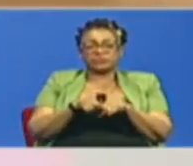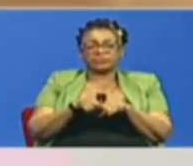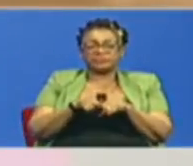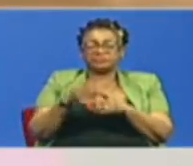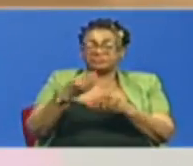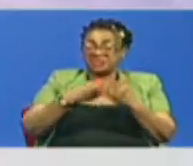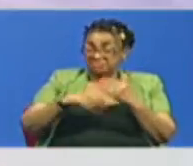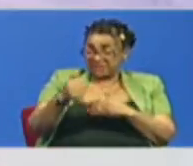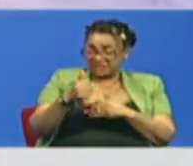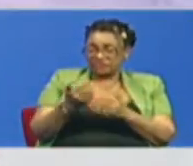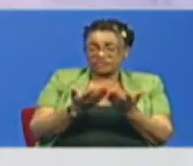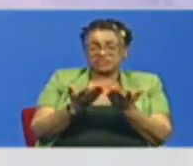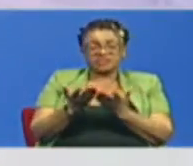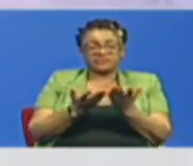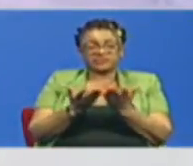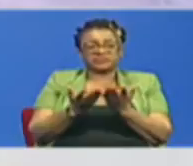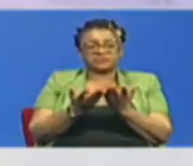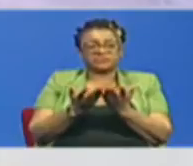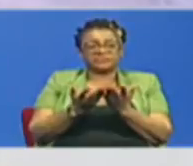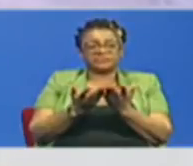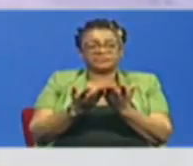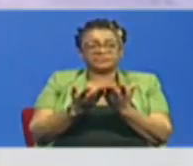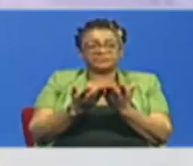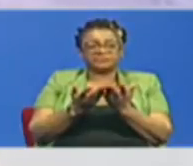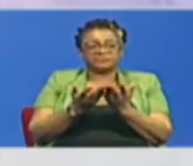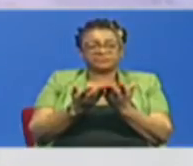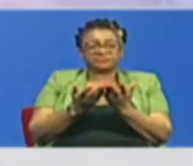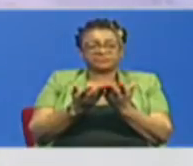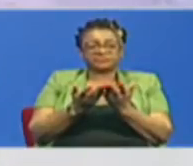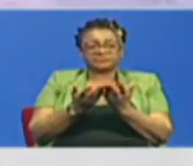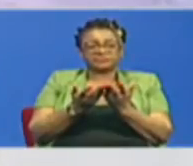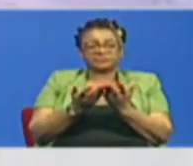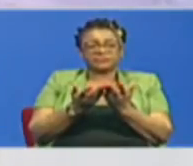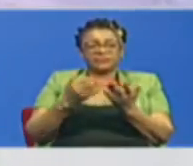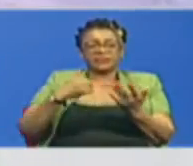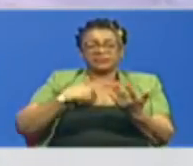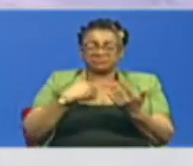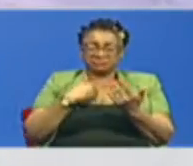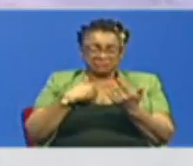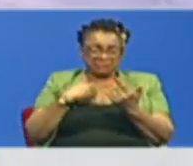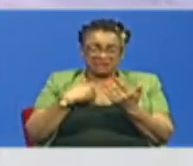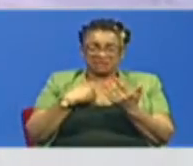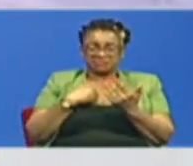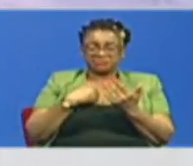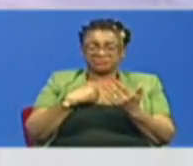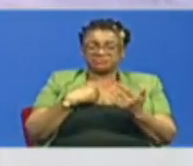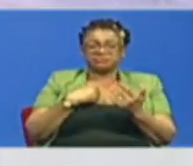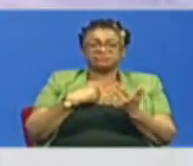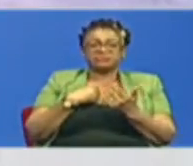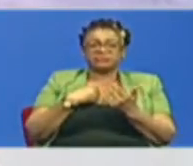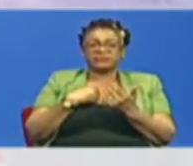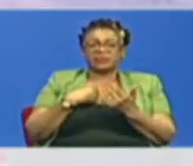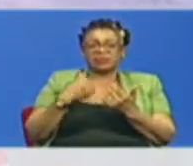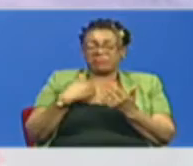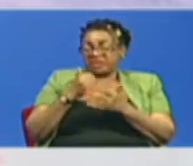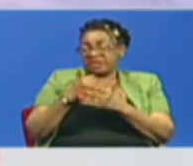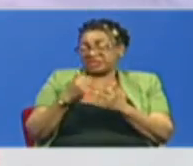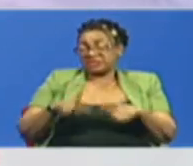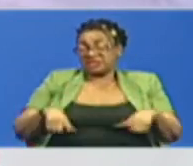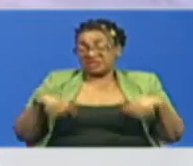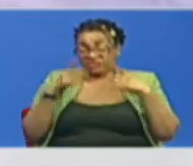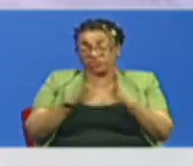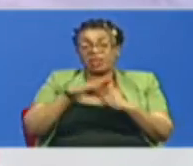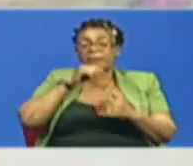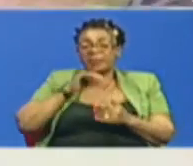at the facilities. Bado niko chini wazazi, sawa ndo na wategemea, ili